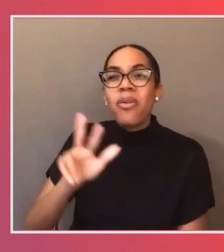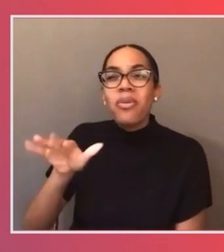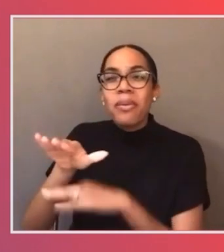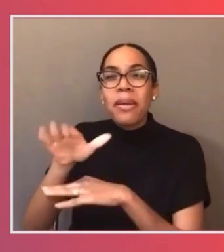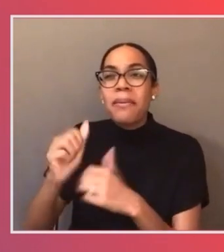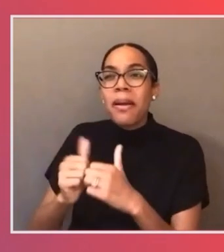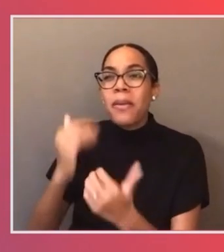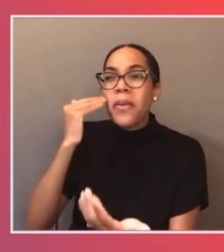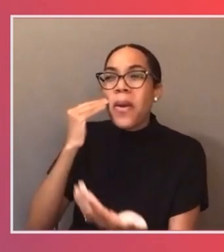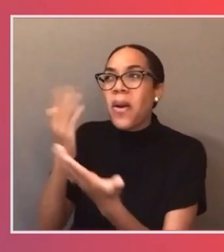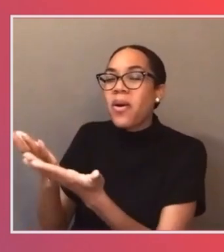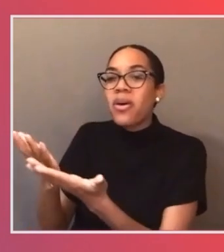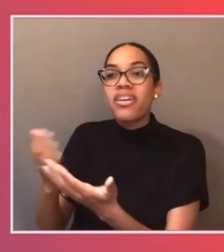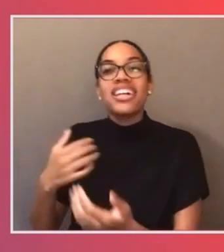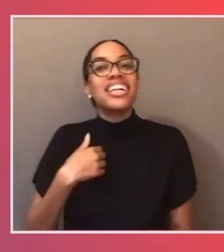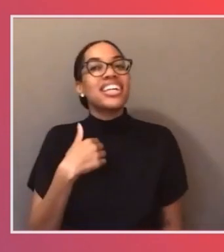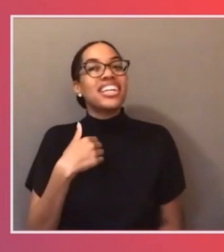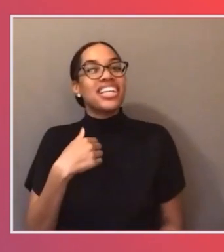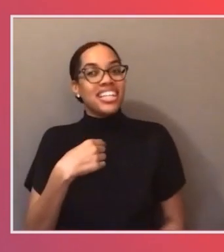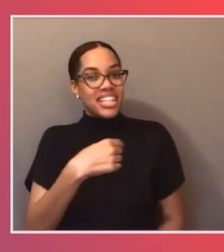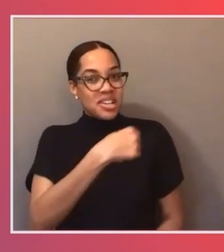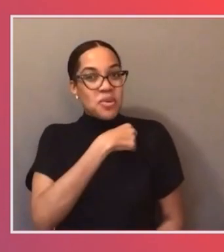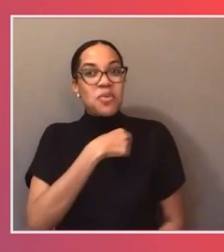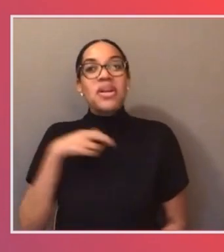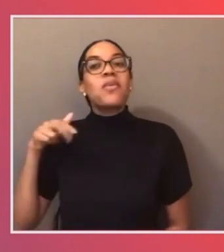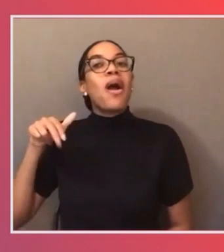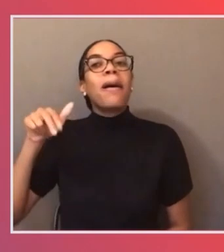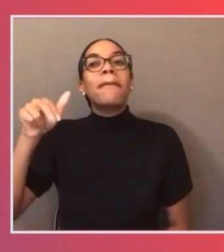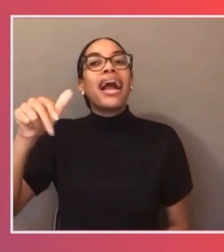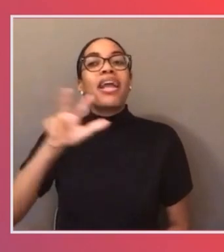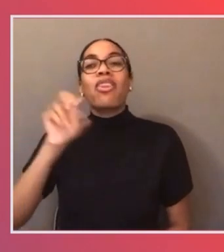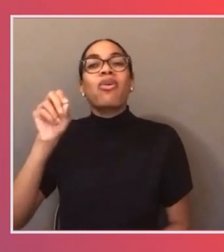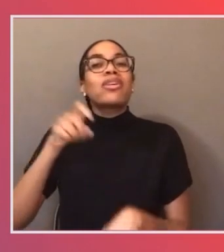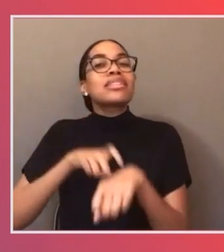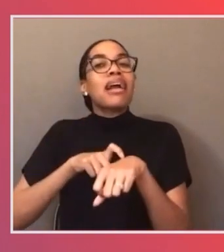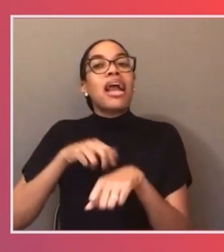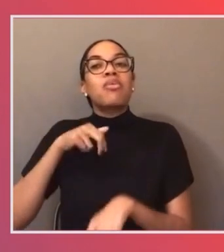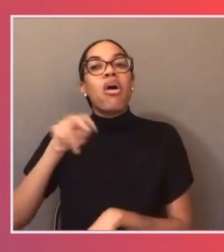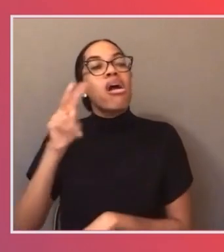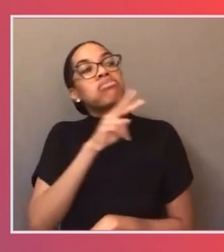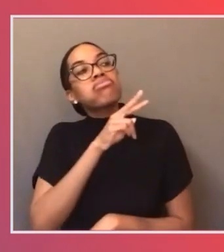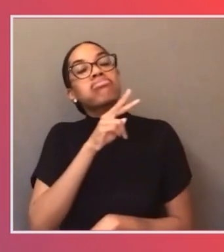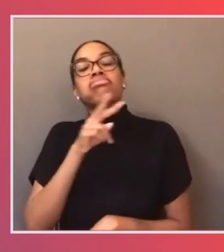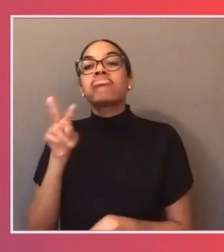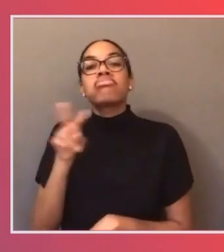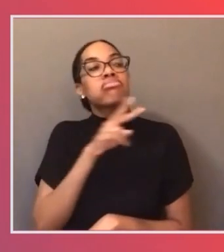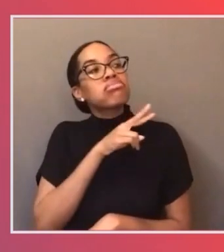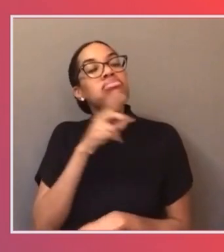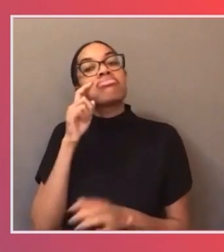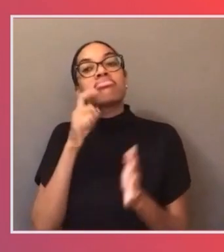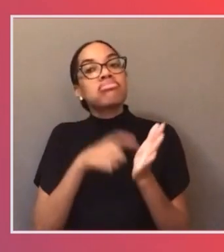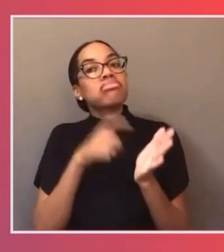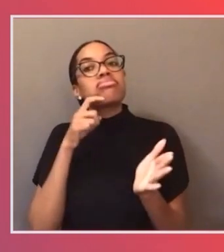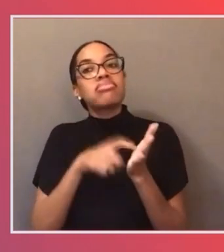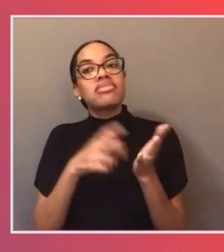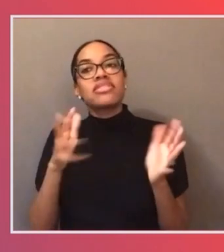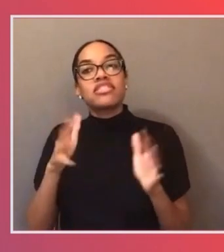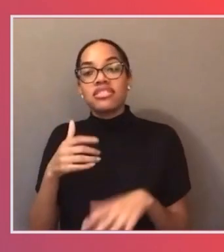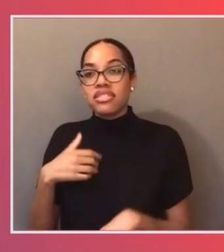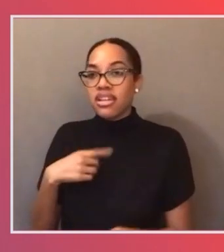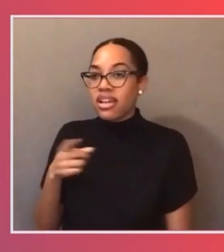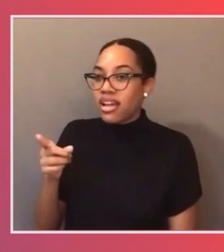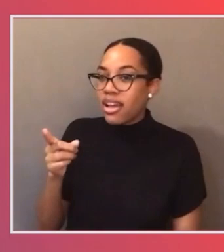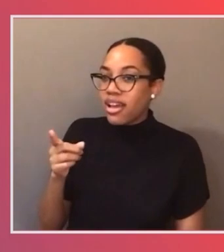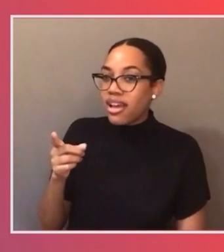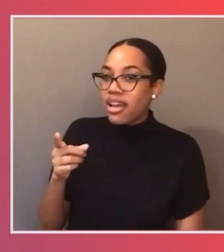walked by it 30 times. Wow. How many takes did we do on that scene? 50, right? Wow. We did a bunch, but it was